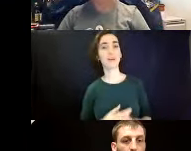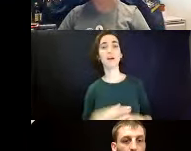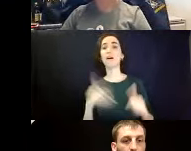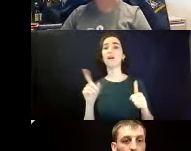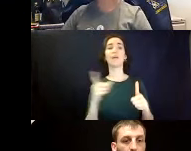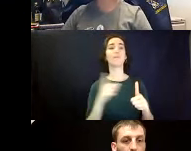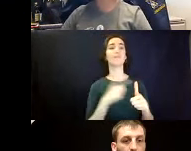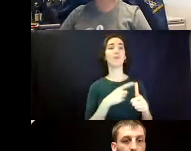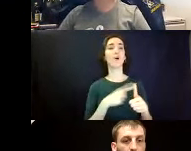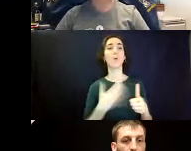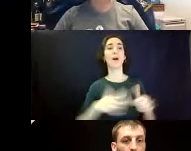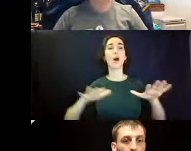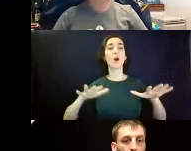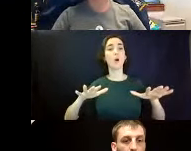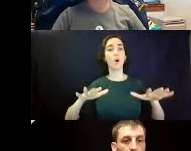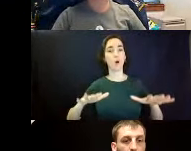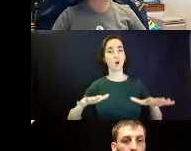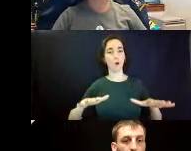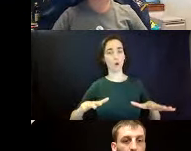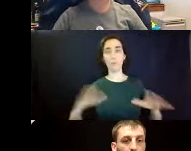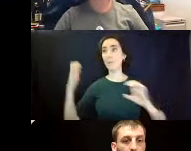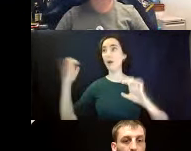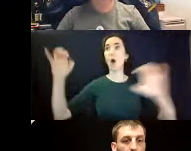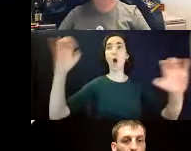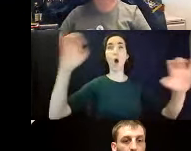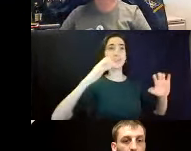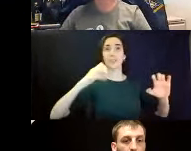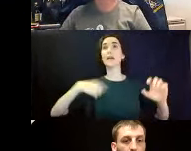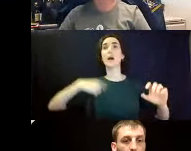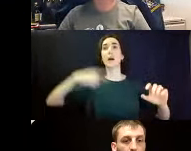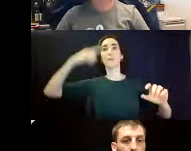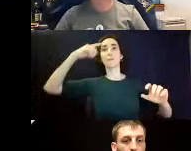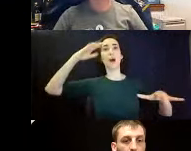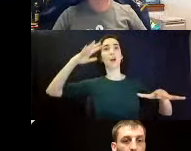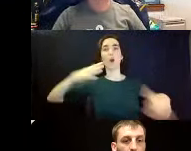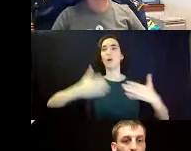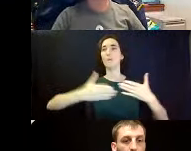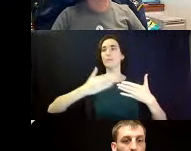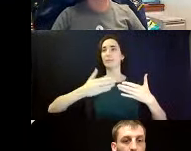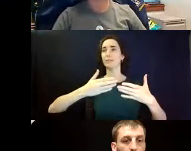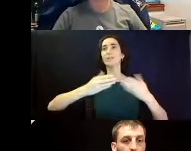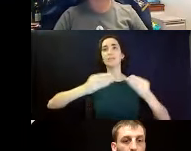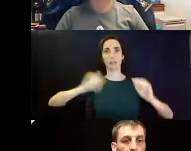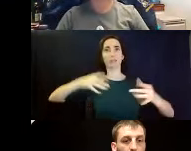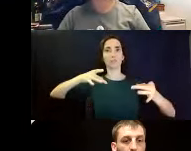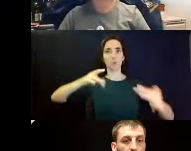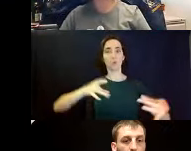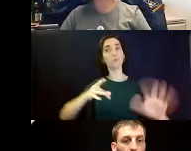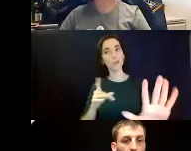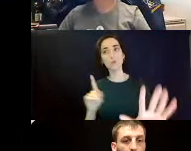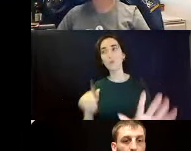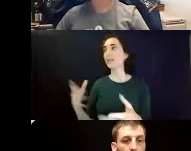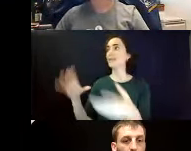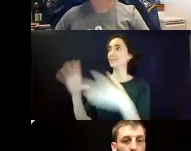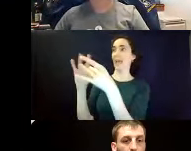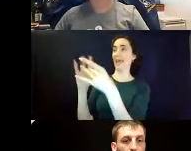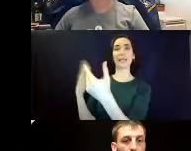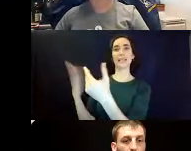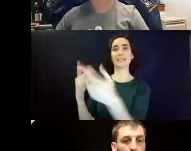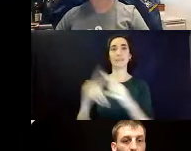calm. Cool heads prevail in times of emergency. That's easier said than done, and I know this. But